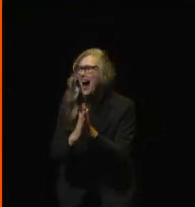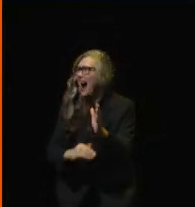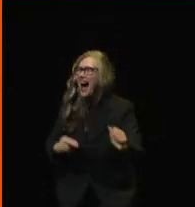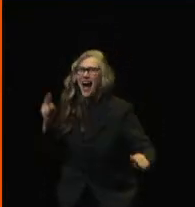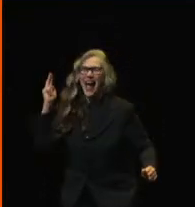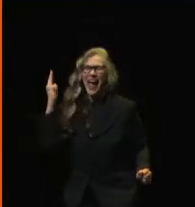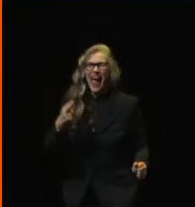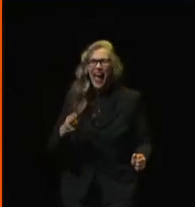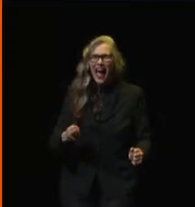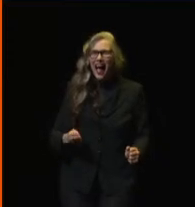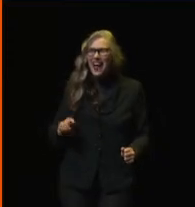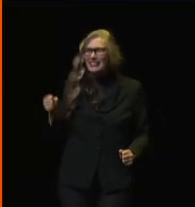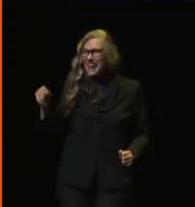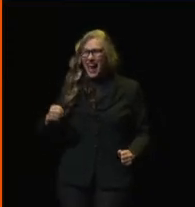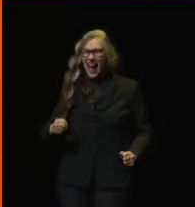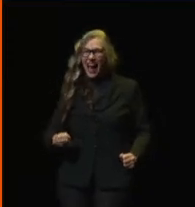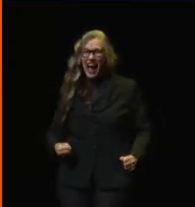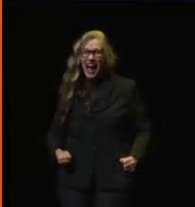hells yeah.